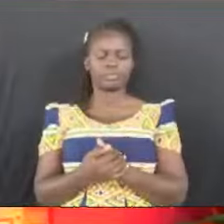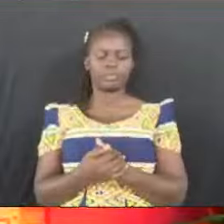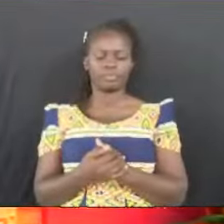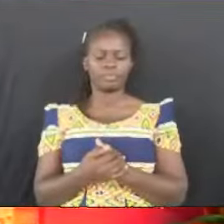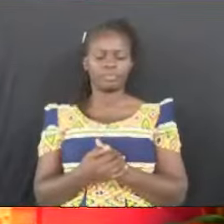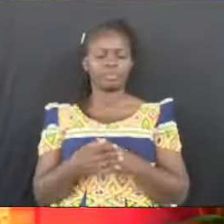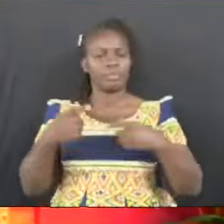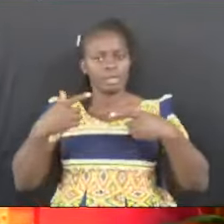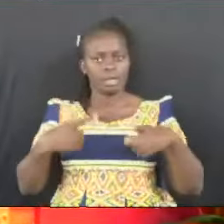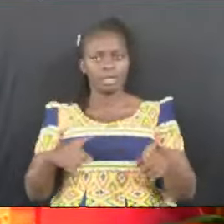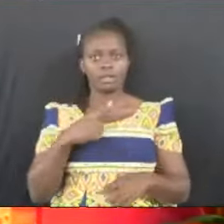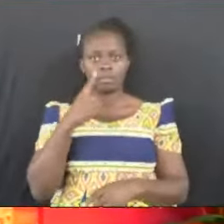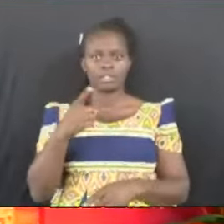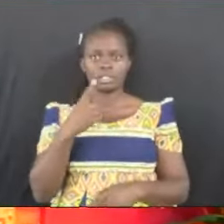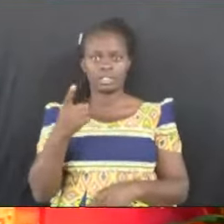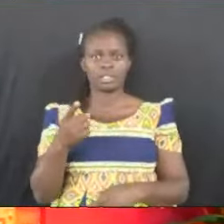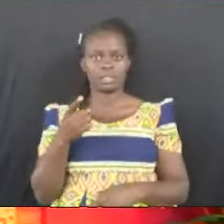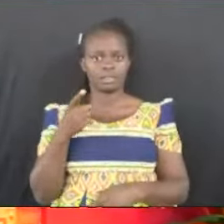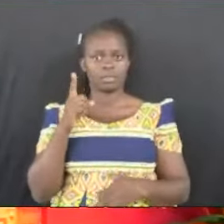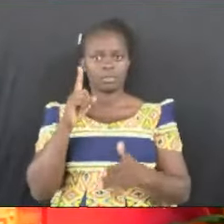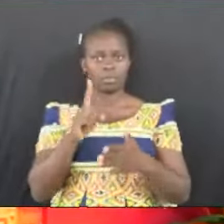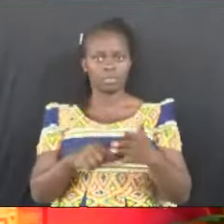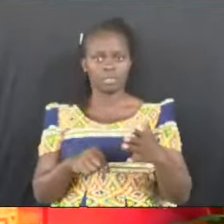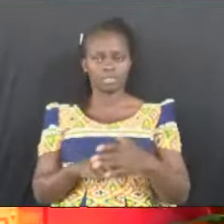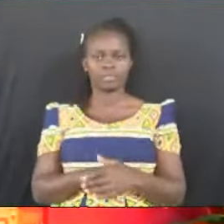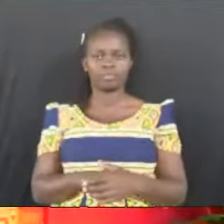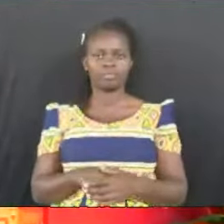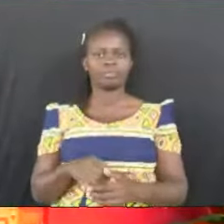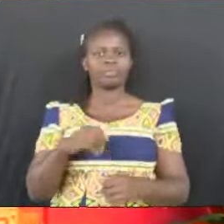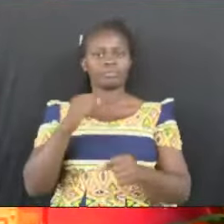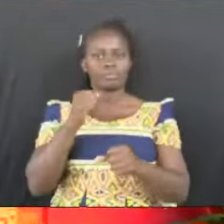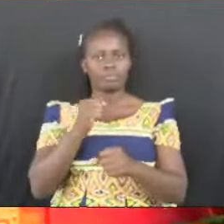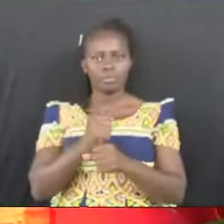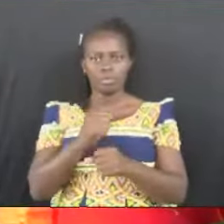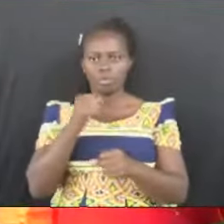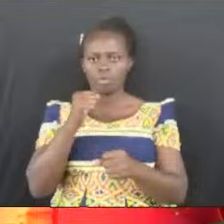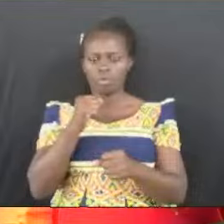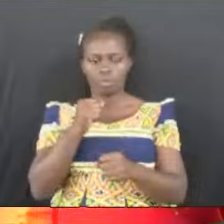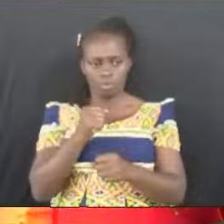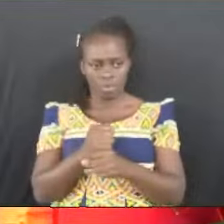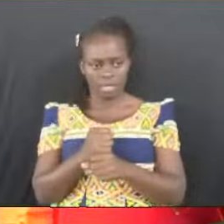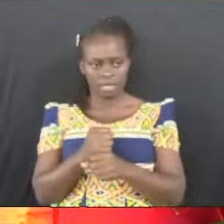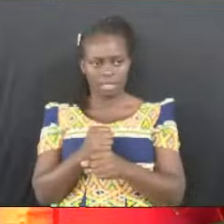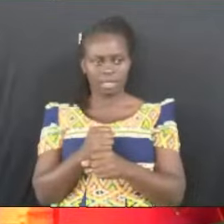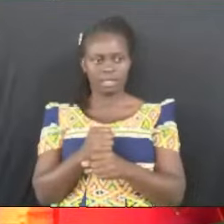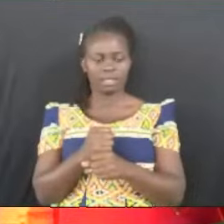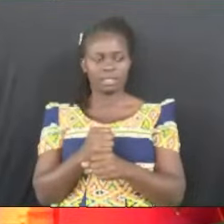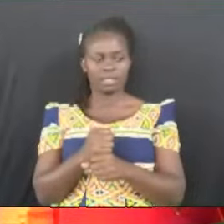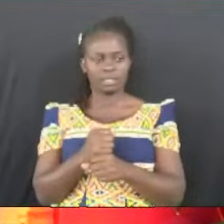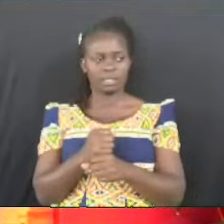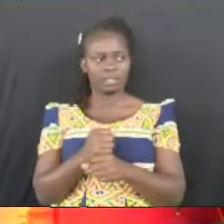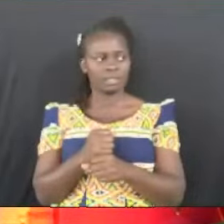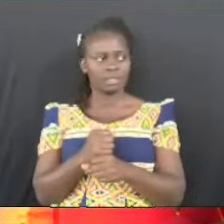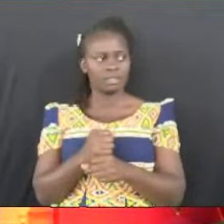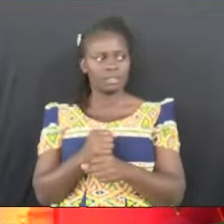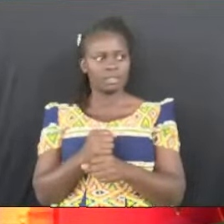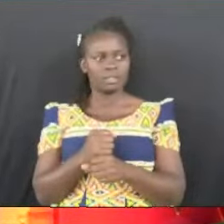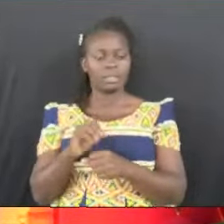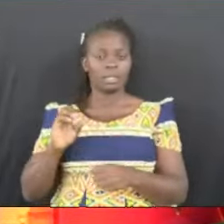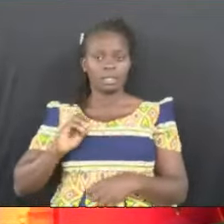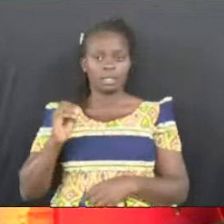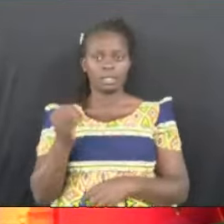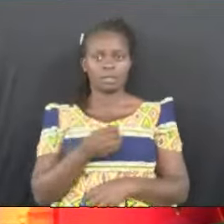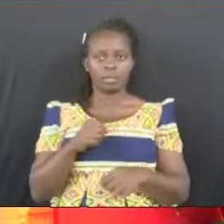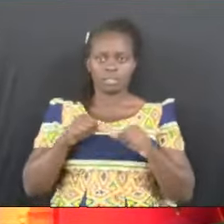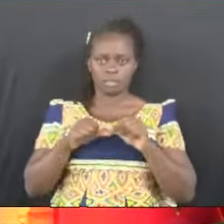this. Our work as PAL, and maybe during the question and answer later, I can expand a